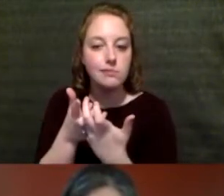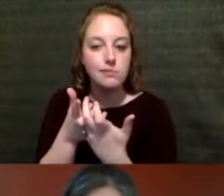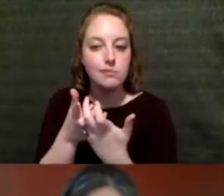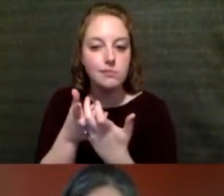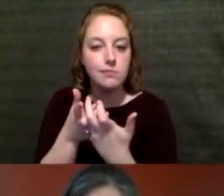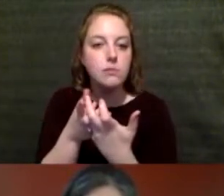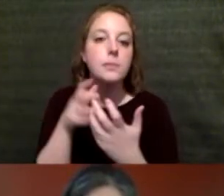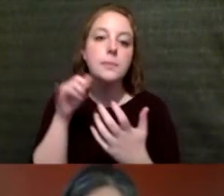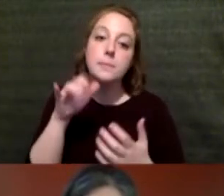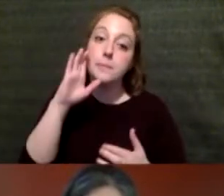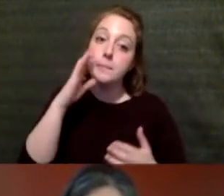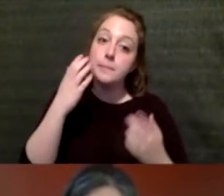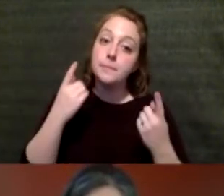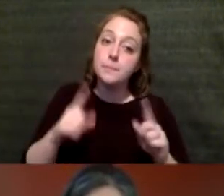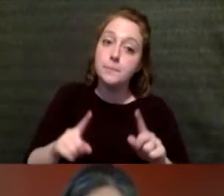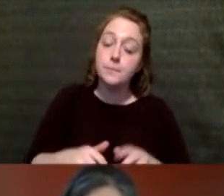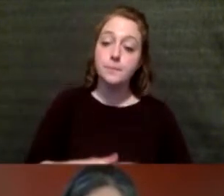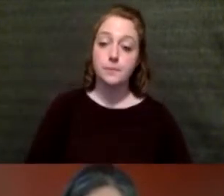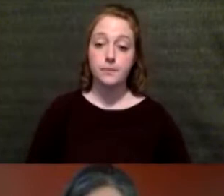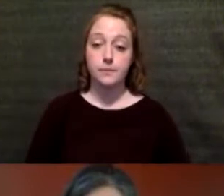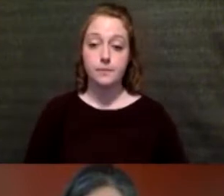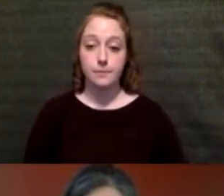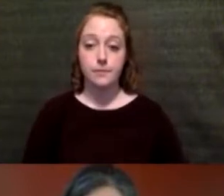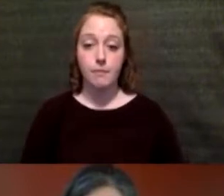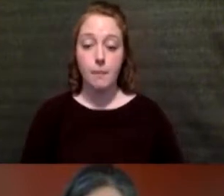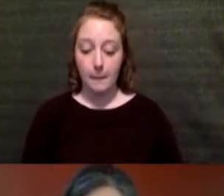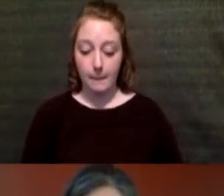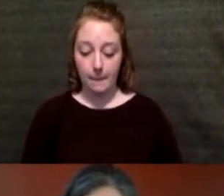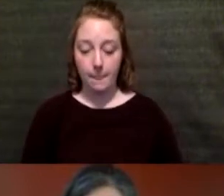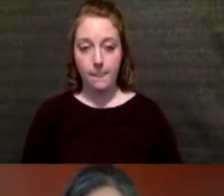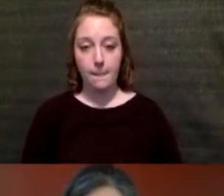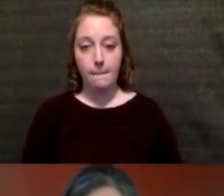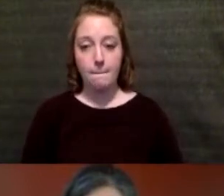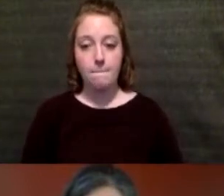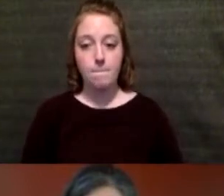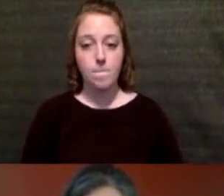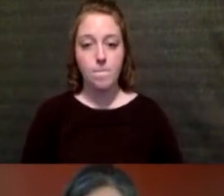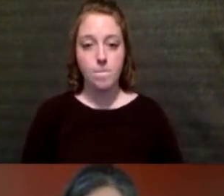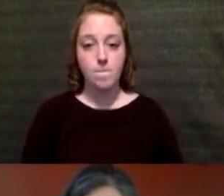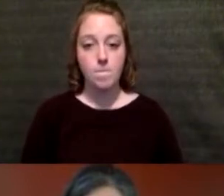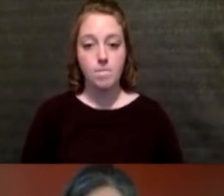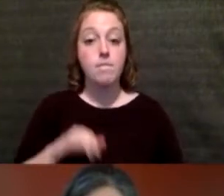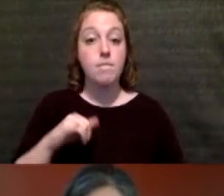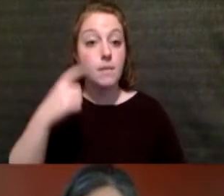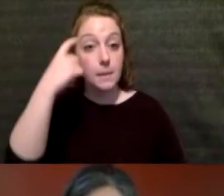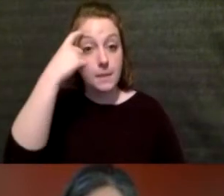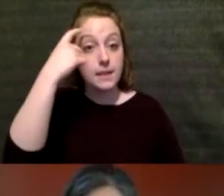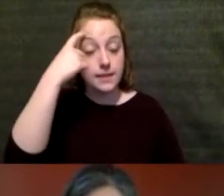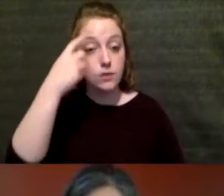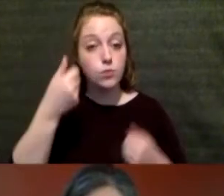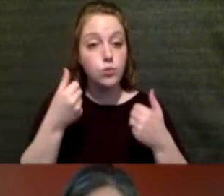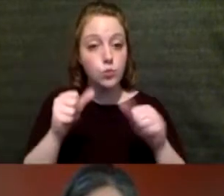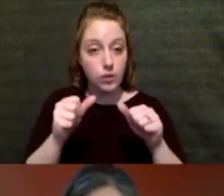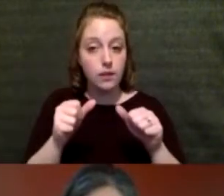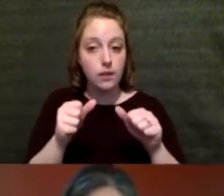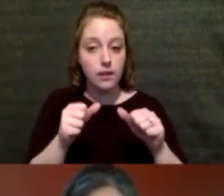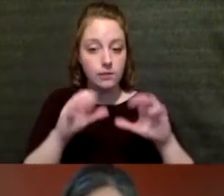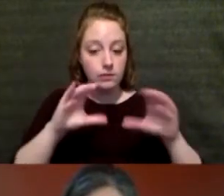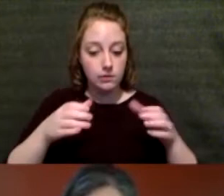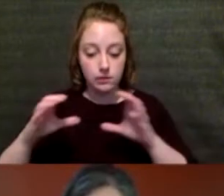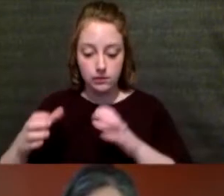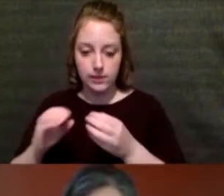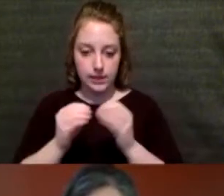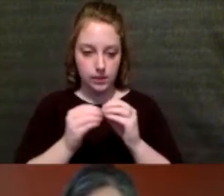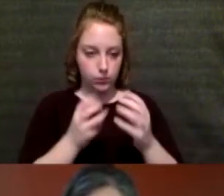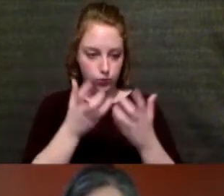seemed to be the case. And it seemed like it was a, a fair assessment and, uh, made sense to try and consolidate that and get those numbers back